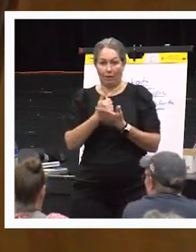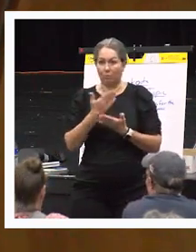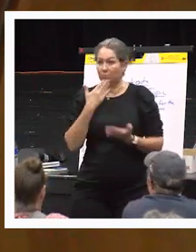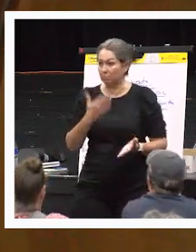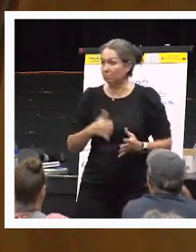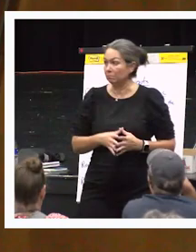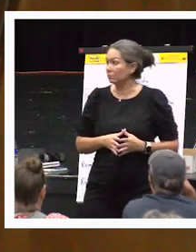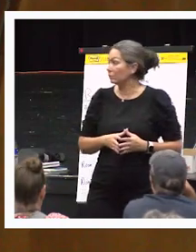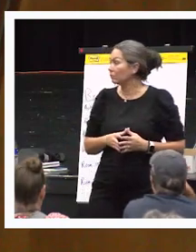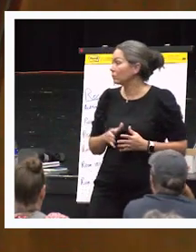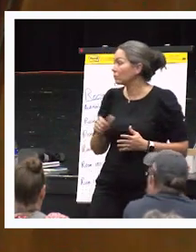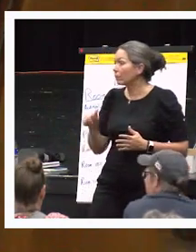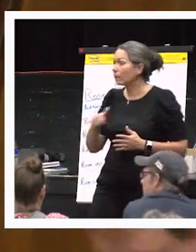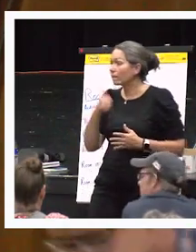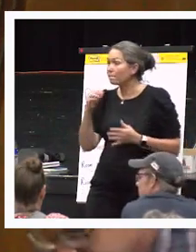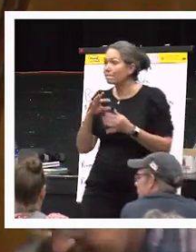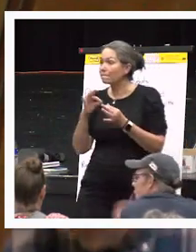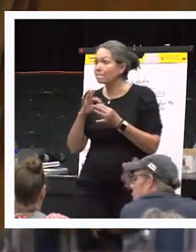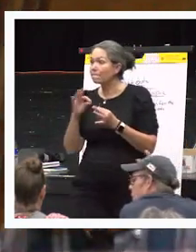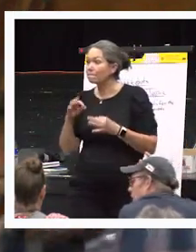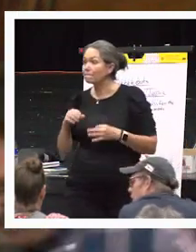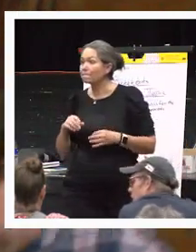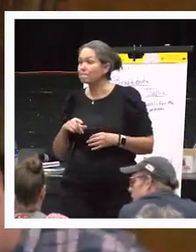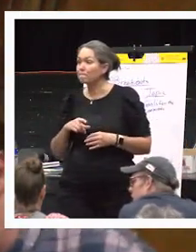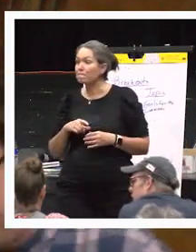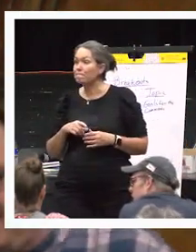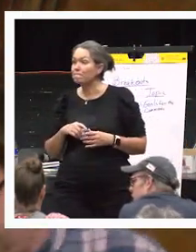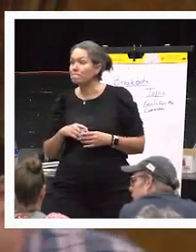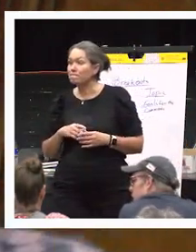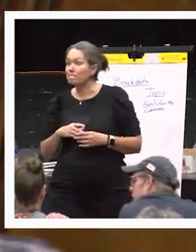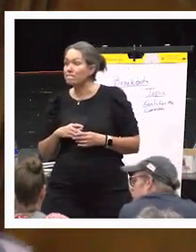comments? Sir.